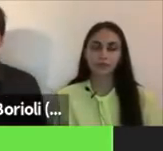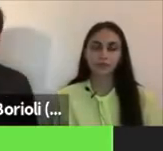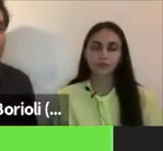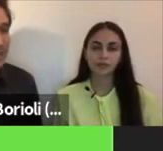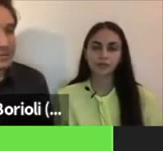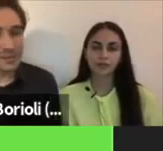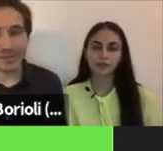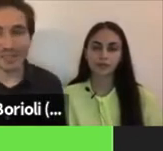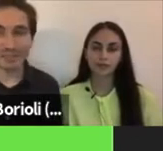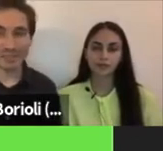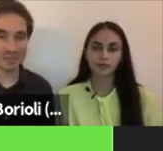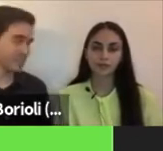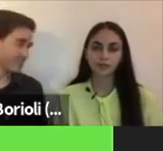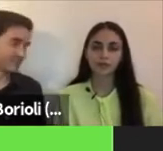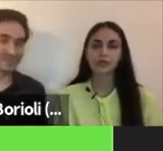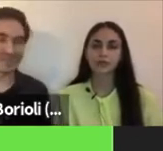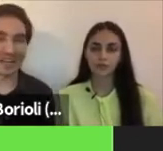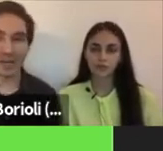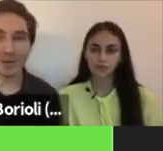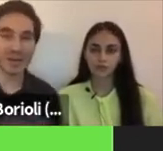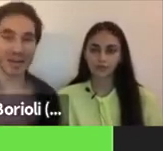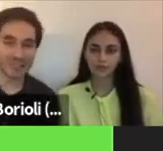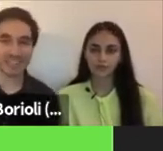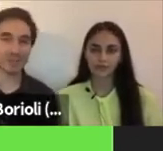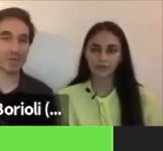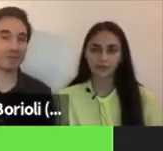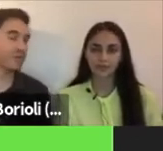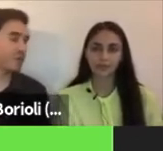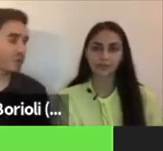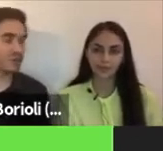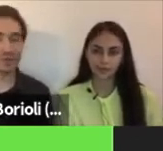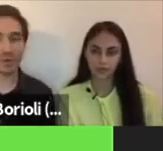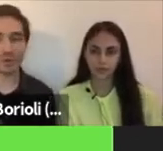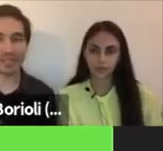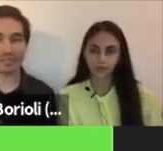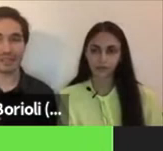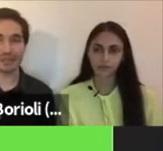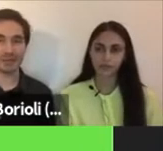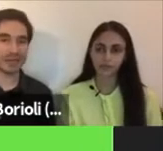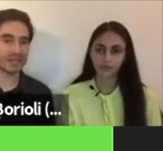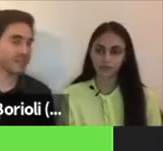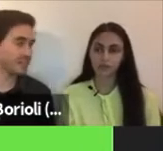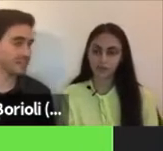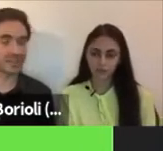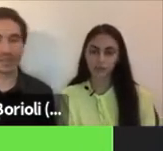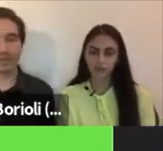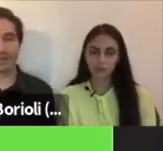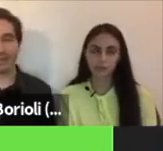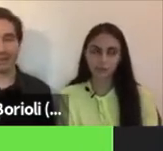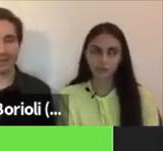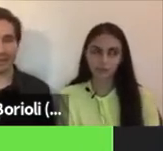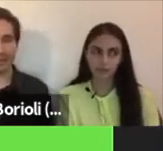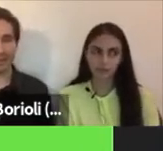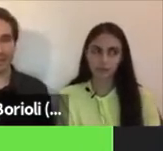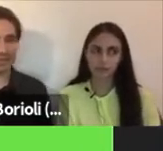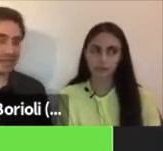So, welcome to the Intimacy Machine. We will navigate, we will do a walkthrough all together. We will exchange with